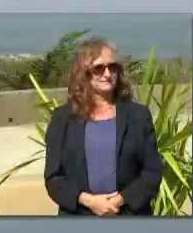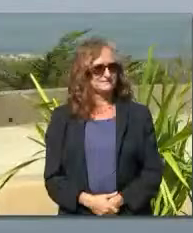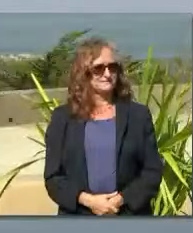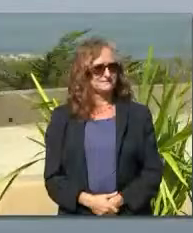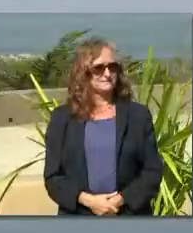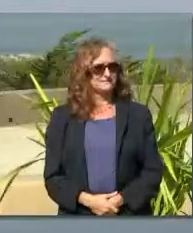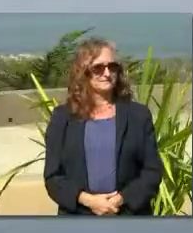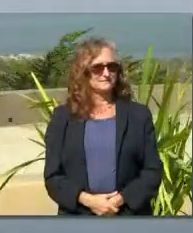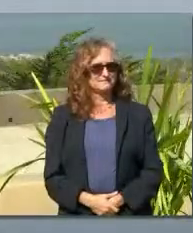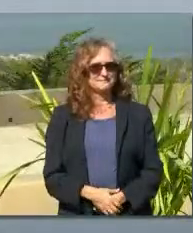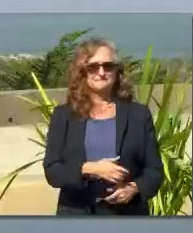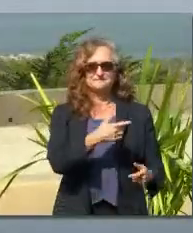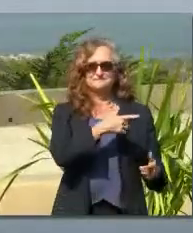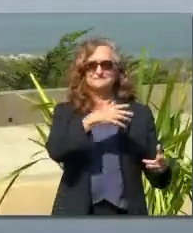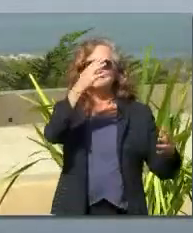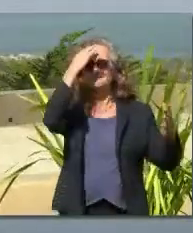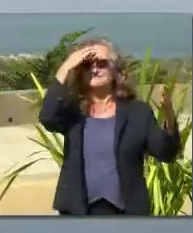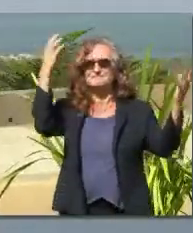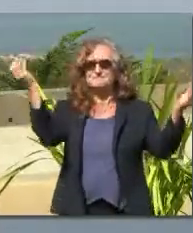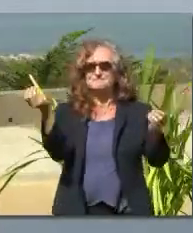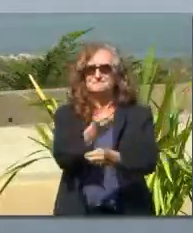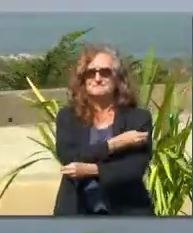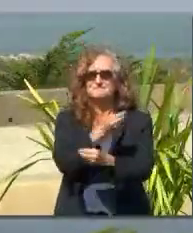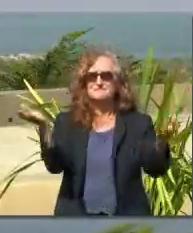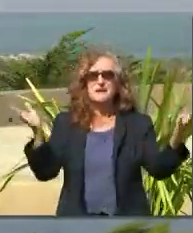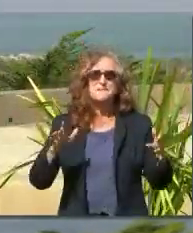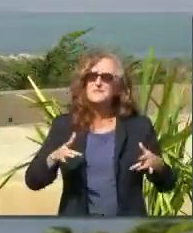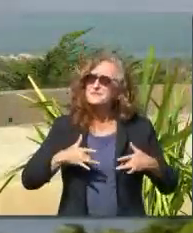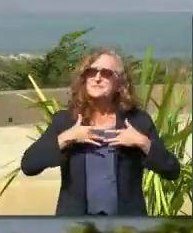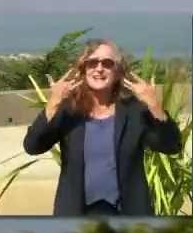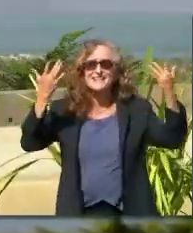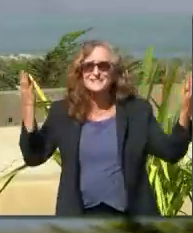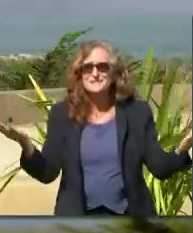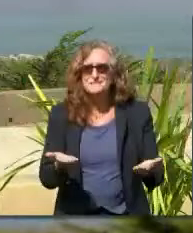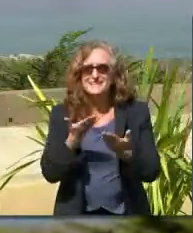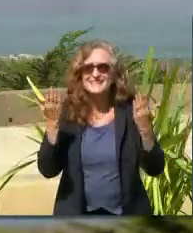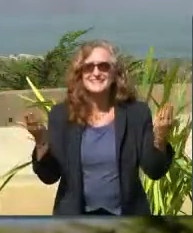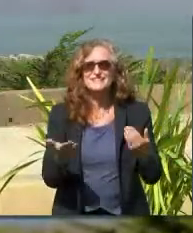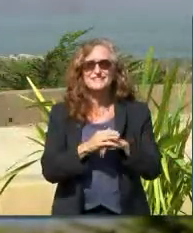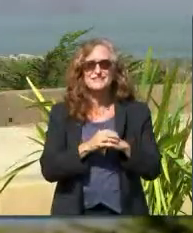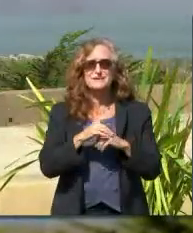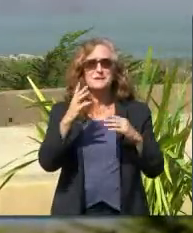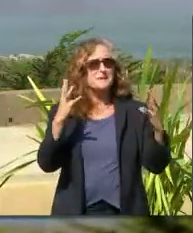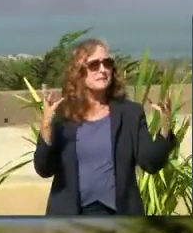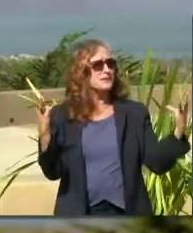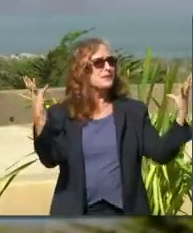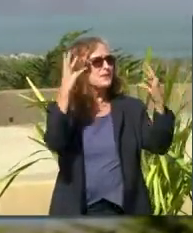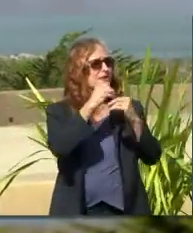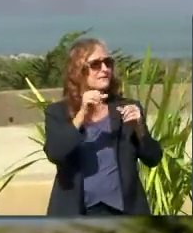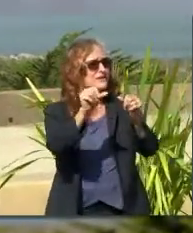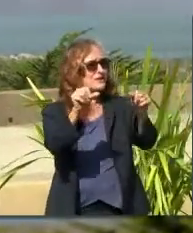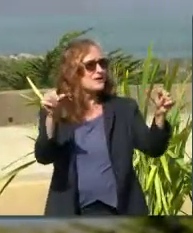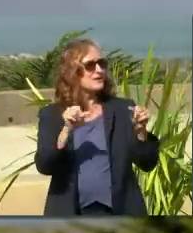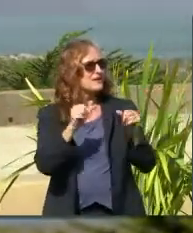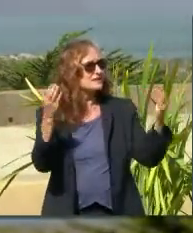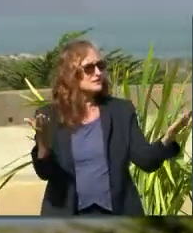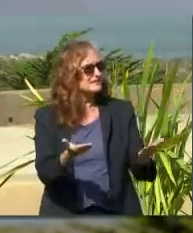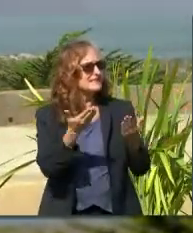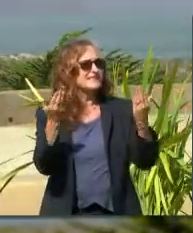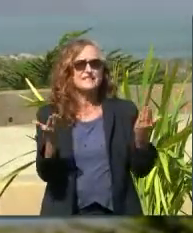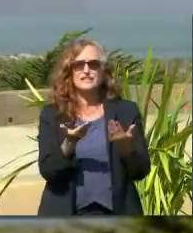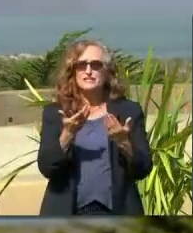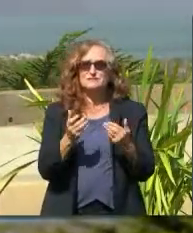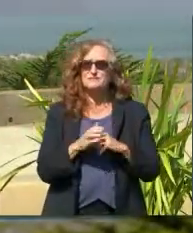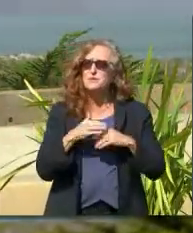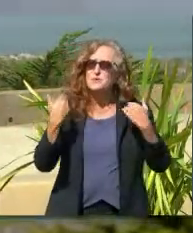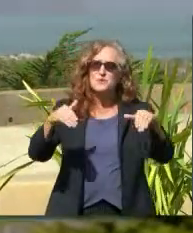Well, let me tell you, I am so happy to be here. This is one of the most beautiful locations anywhere